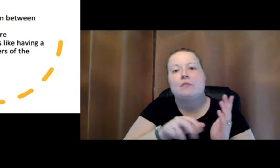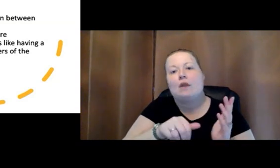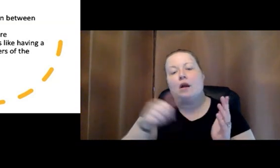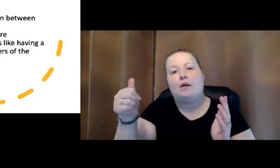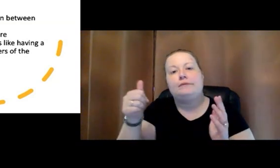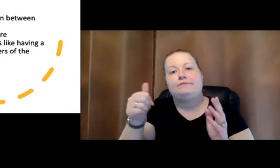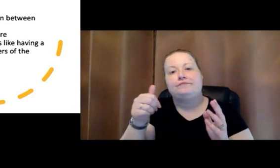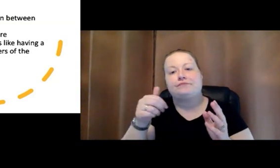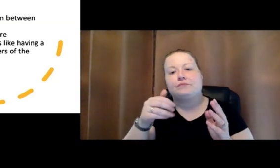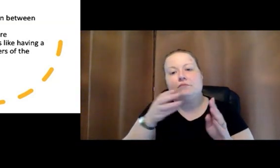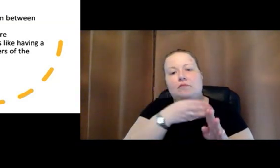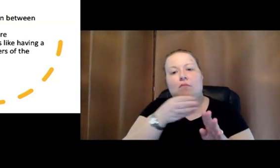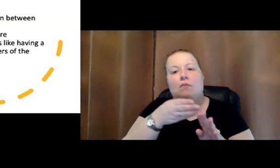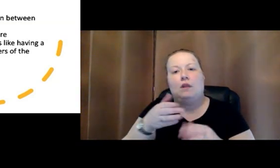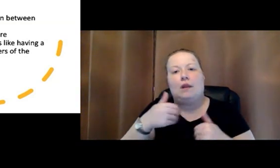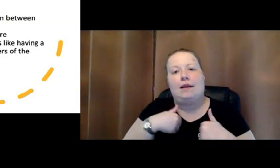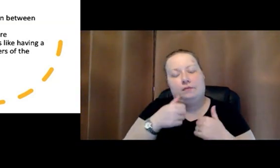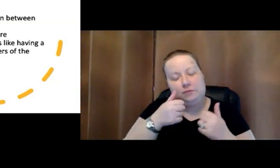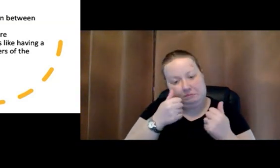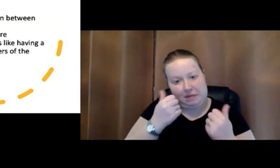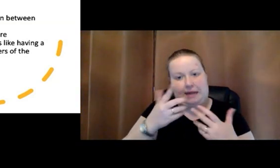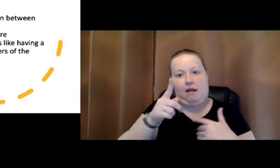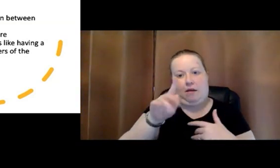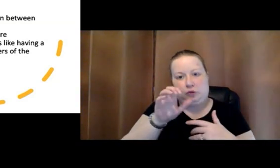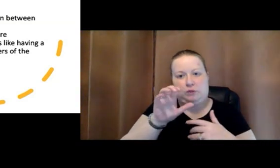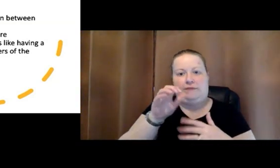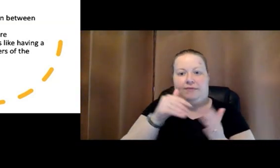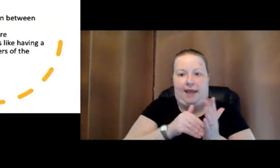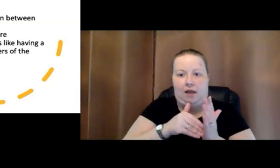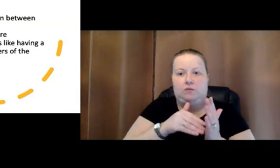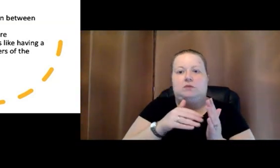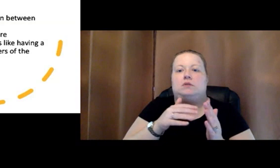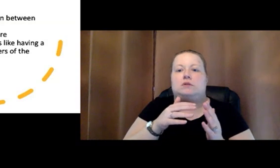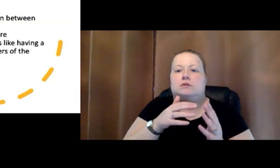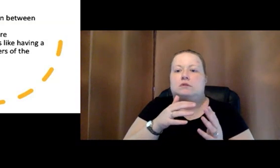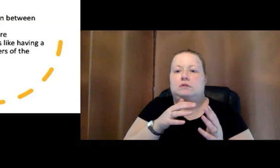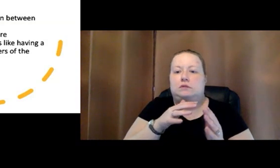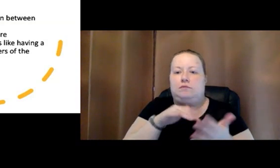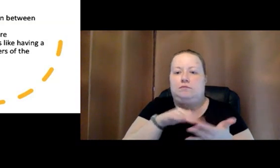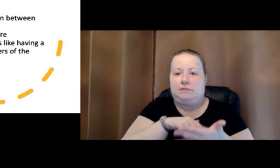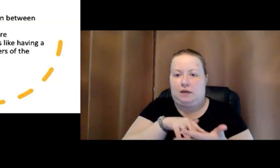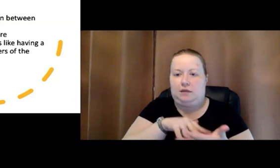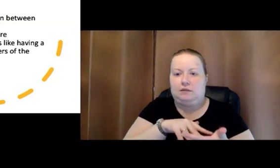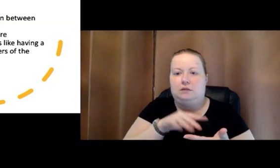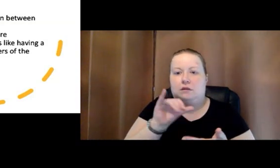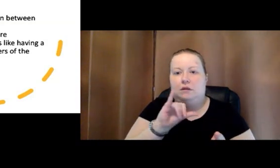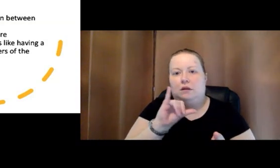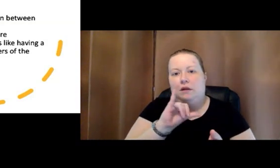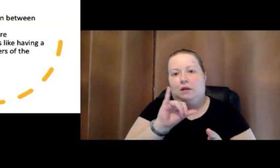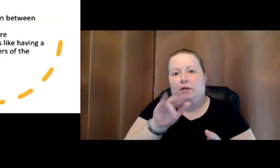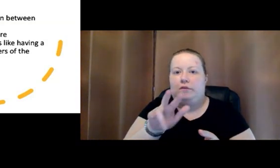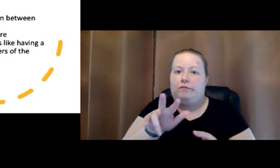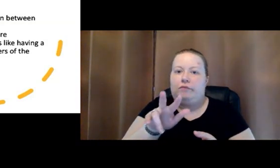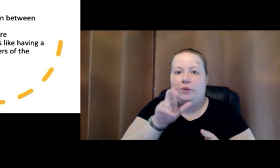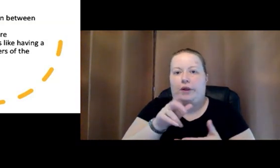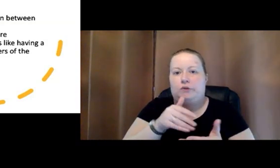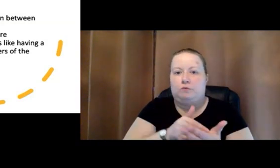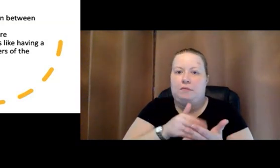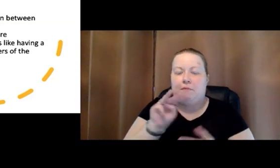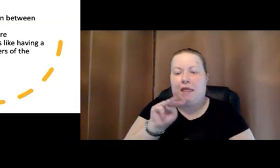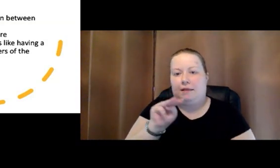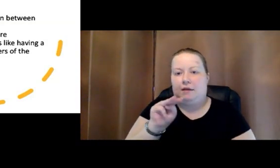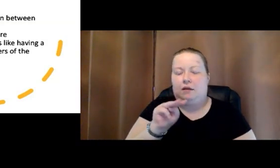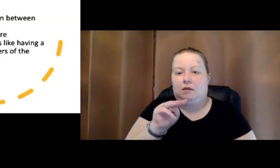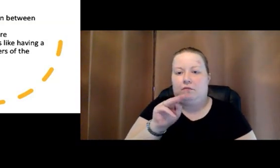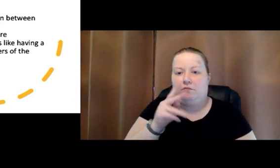of thousands of studies for things that matter, like when death is on the, or let's say $300 billion per year. And it turns